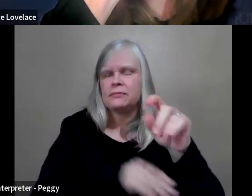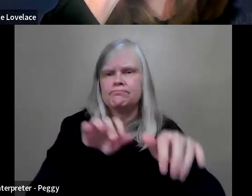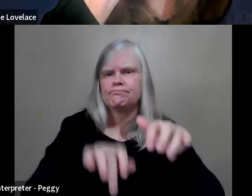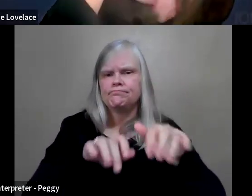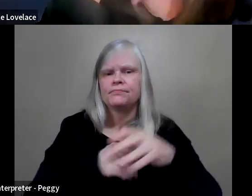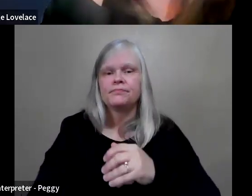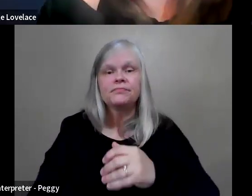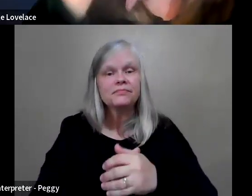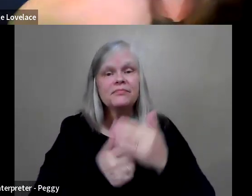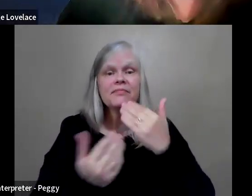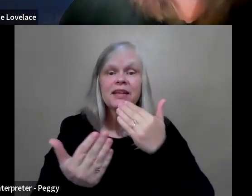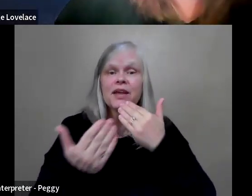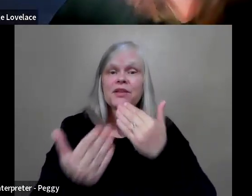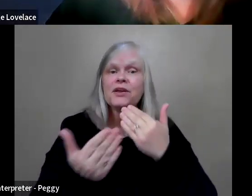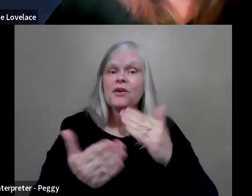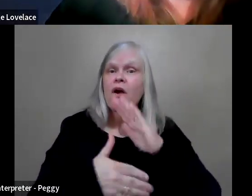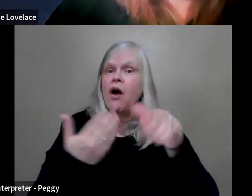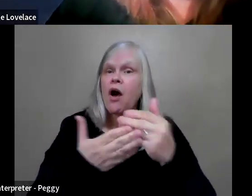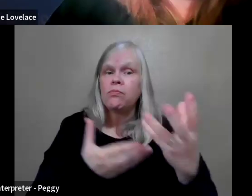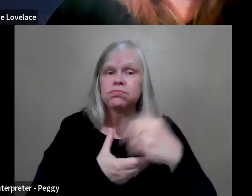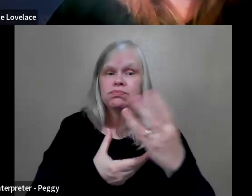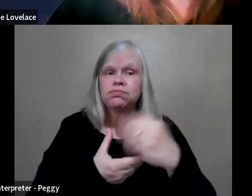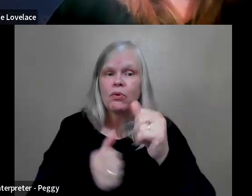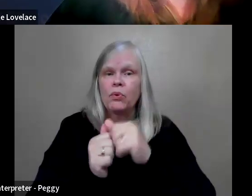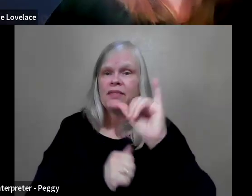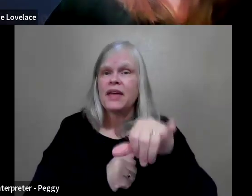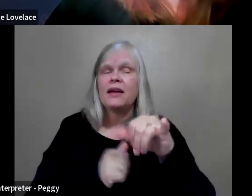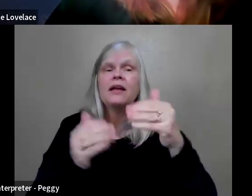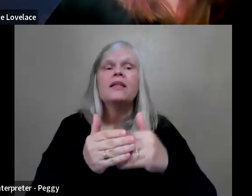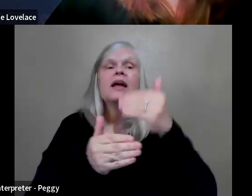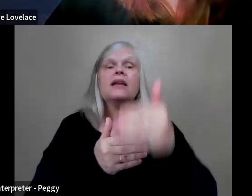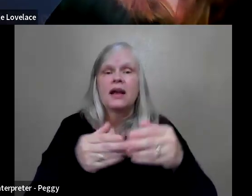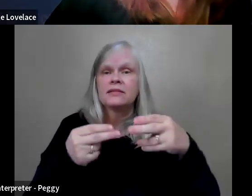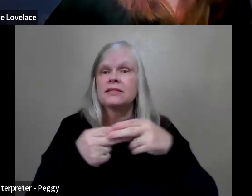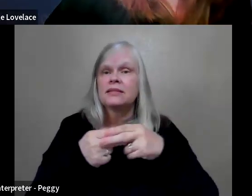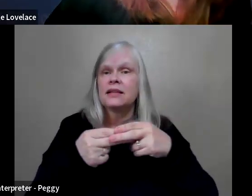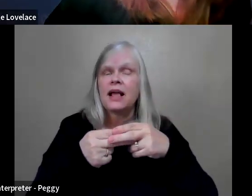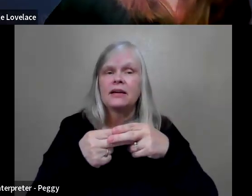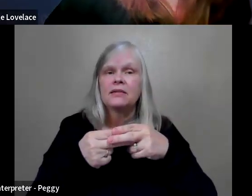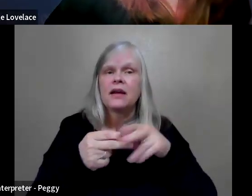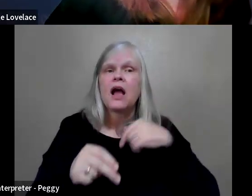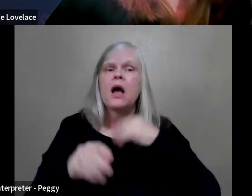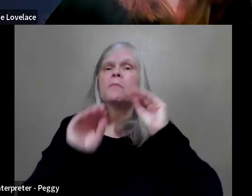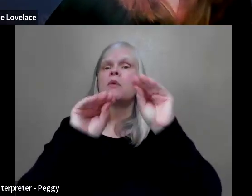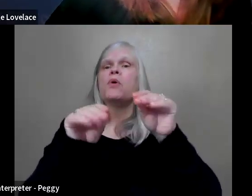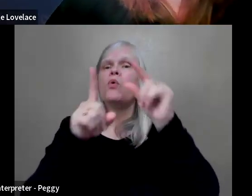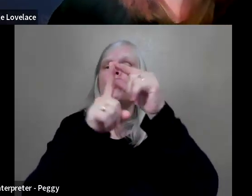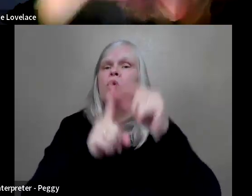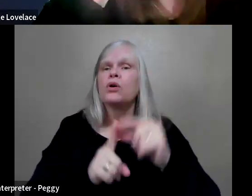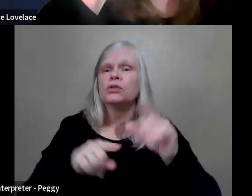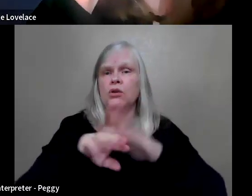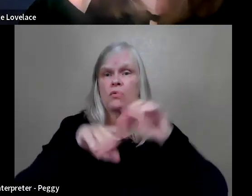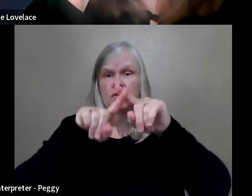Yeah, well, thank you for all for participating in that. So on the next slide, I'm going to put some words on the screen